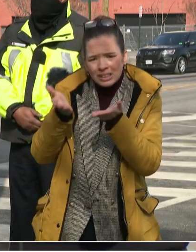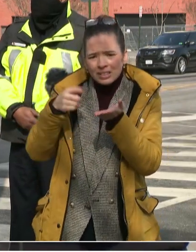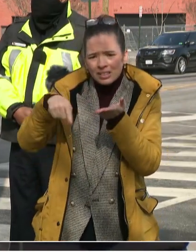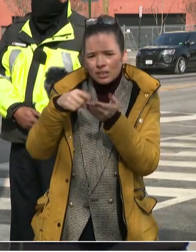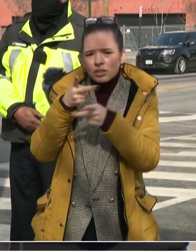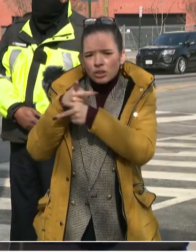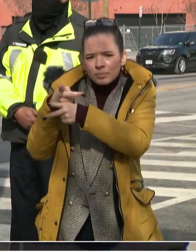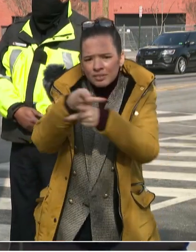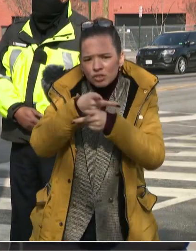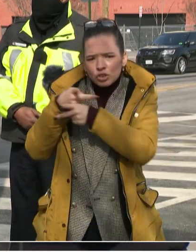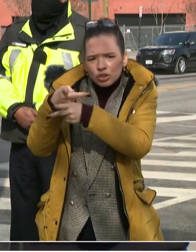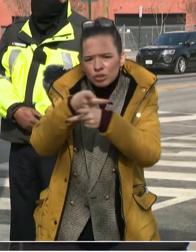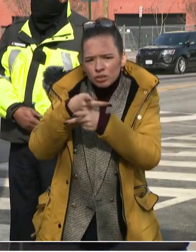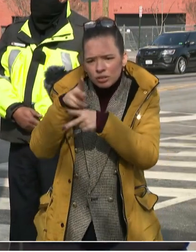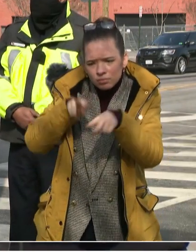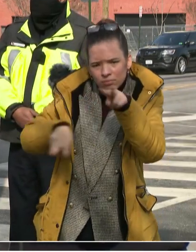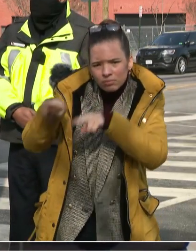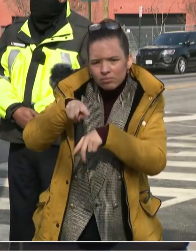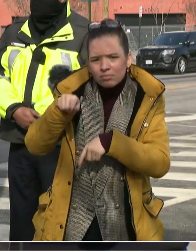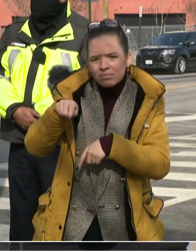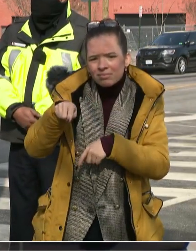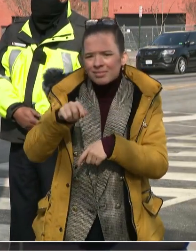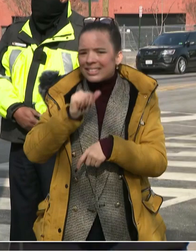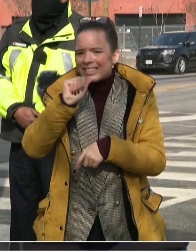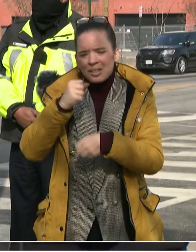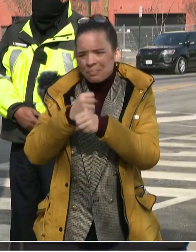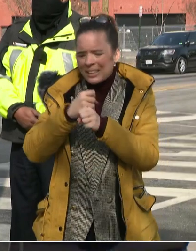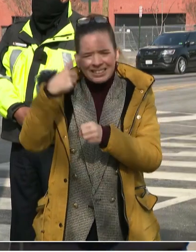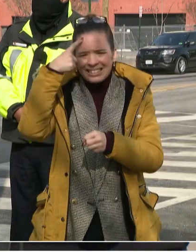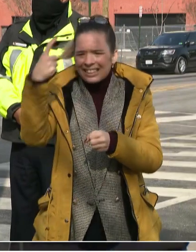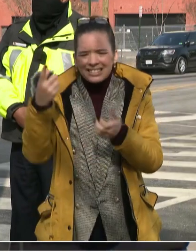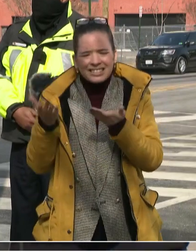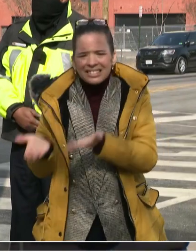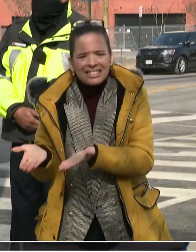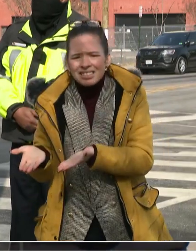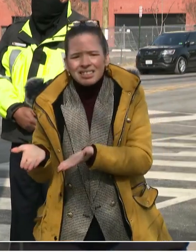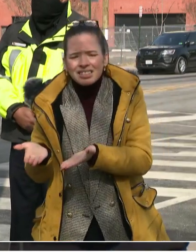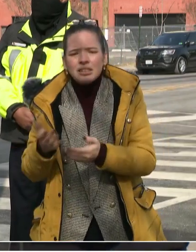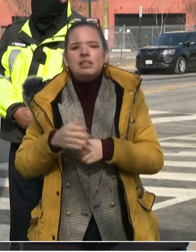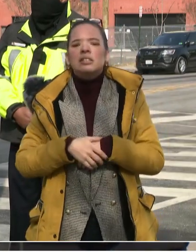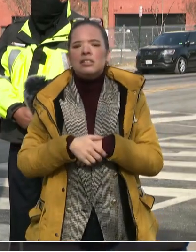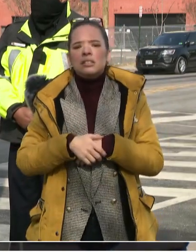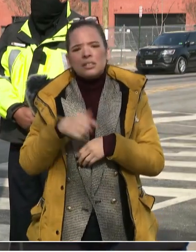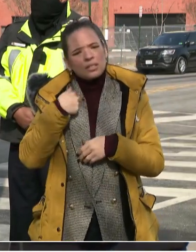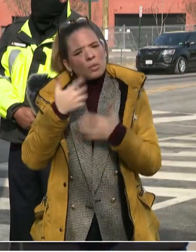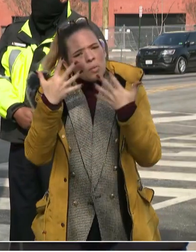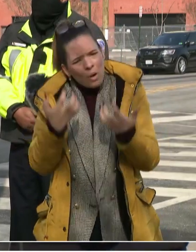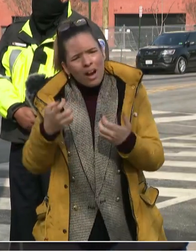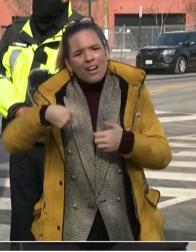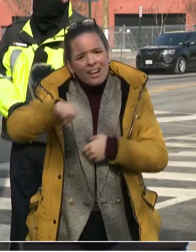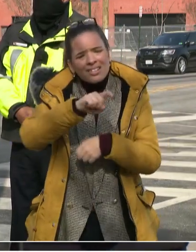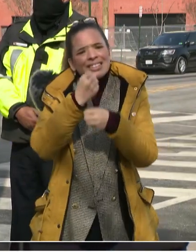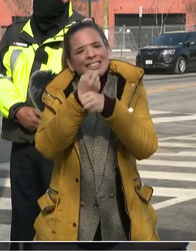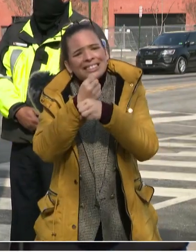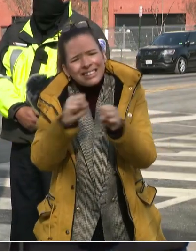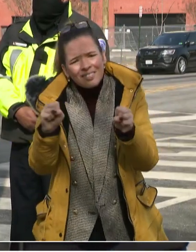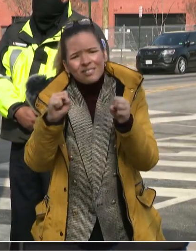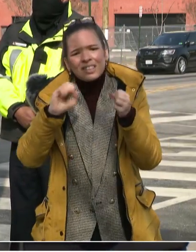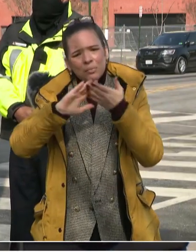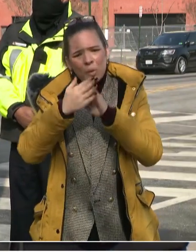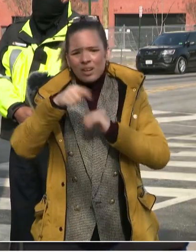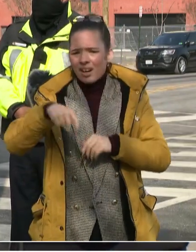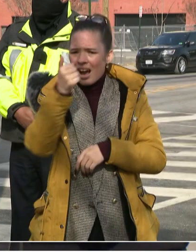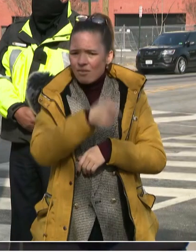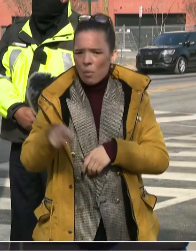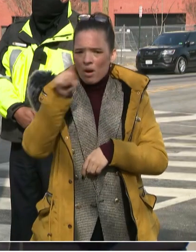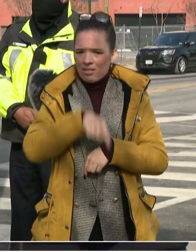supervision just don't make sense. So we want our communities to be safe for everyone, for the vast majority of